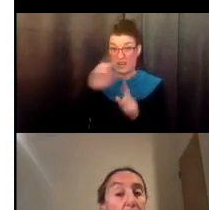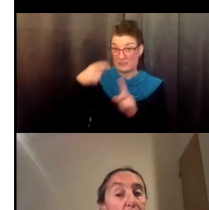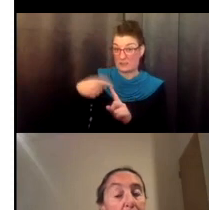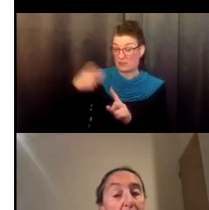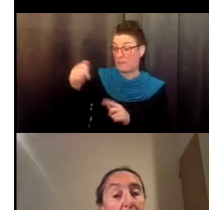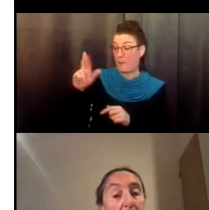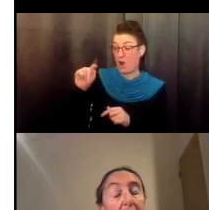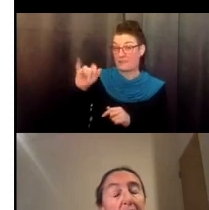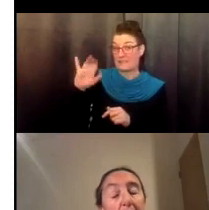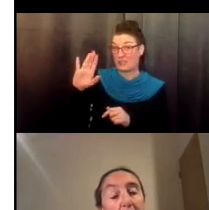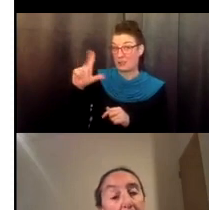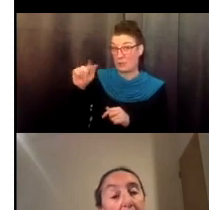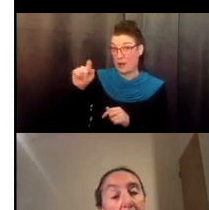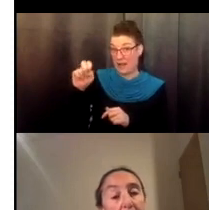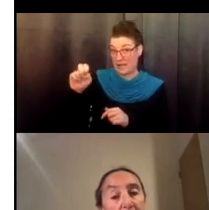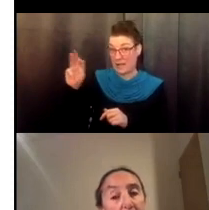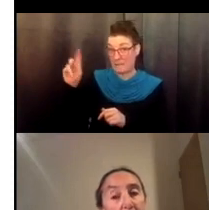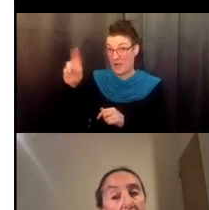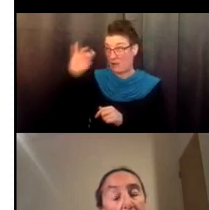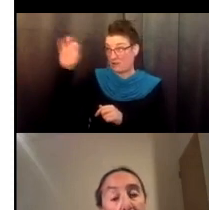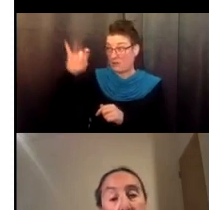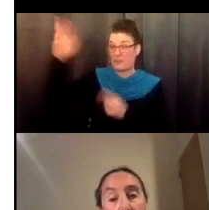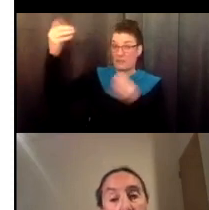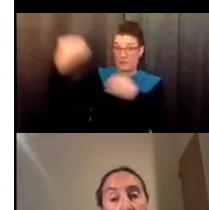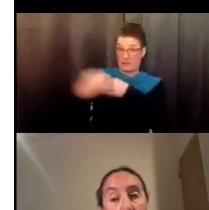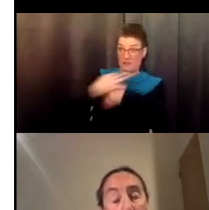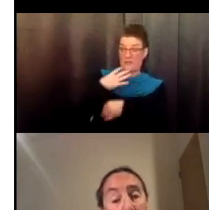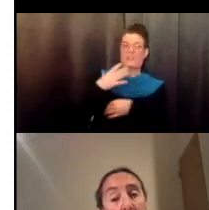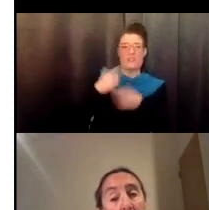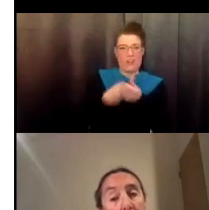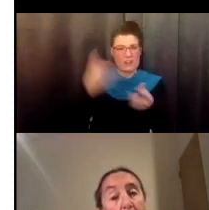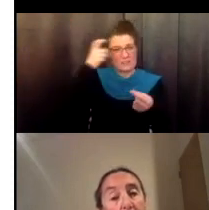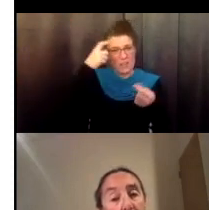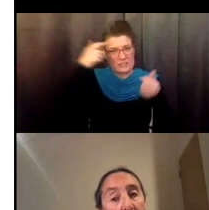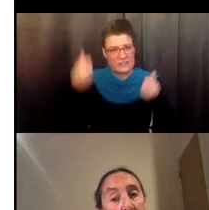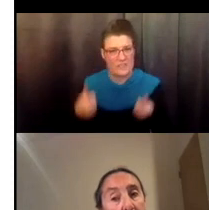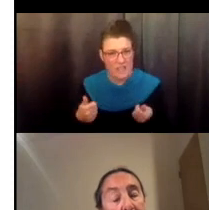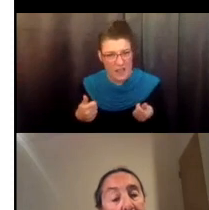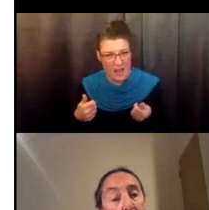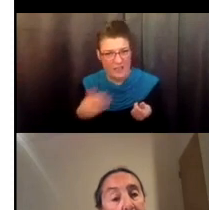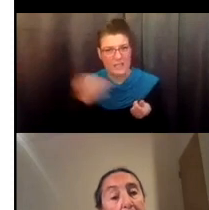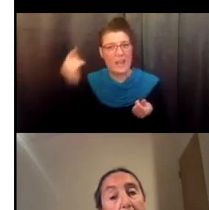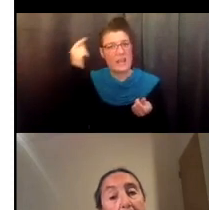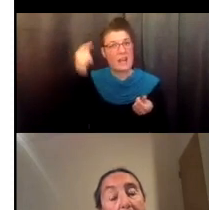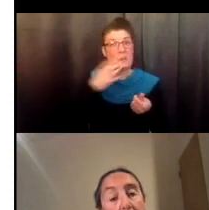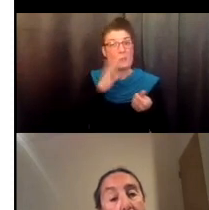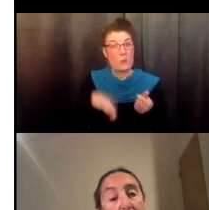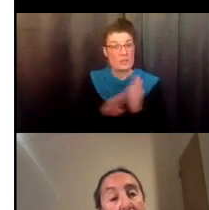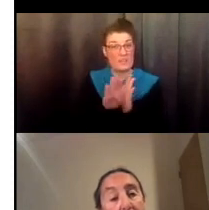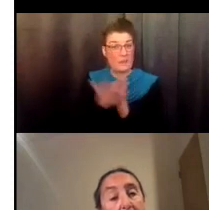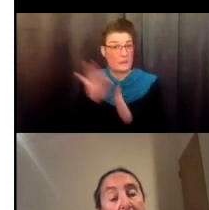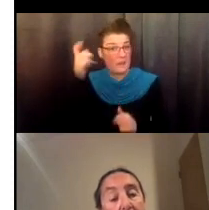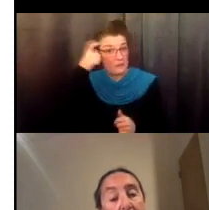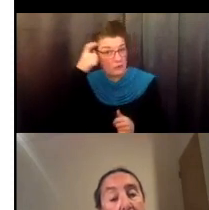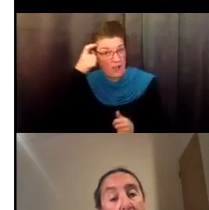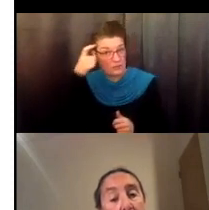also contributes to cognitive decline and poor neurological development